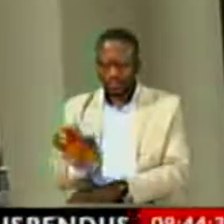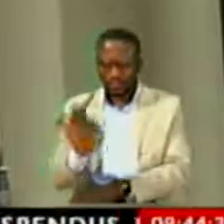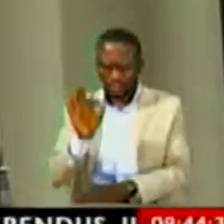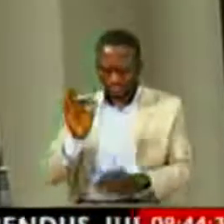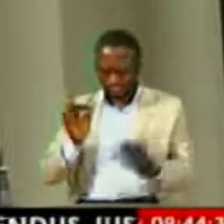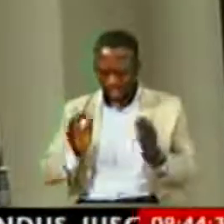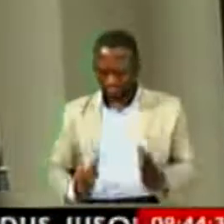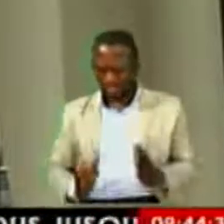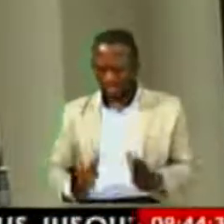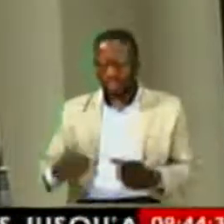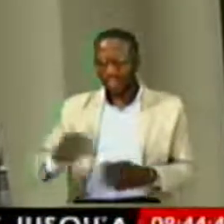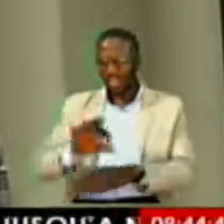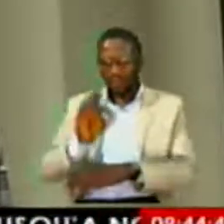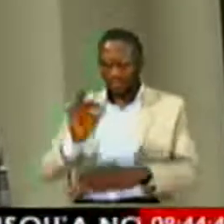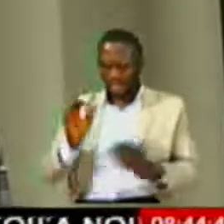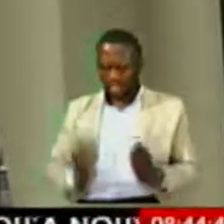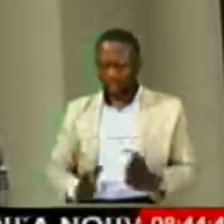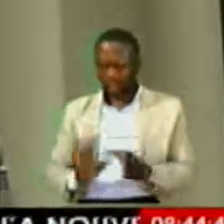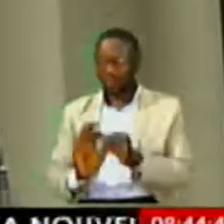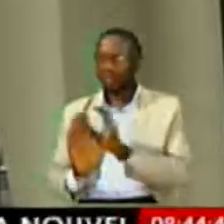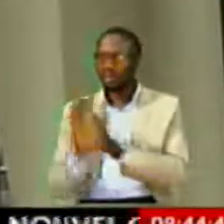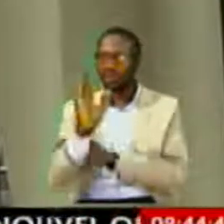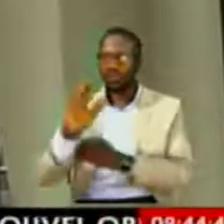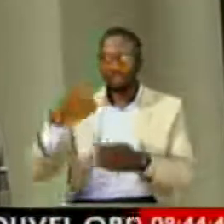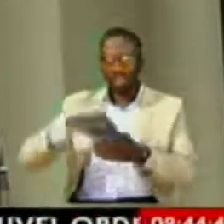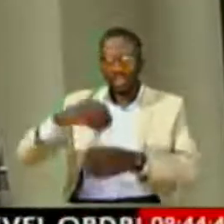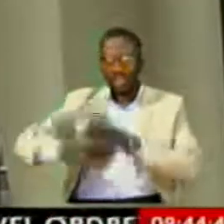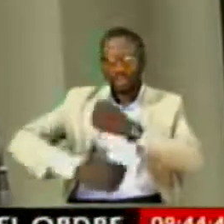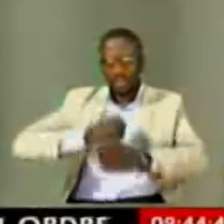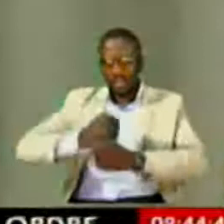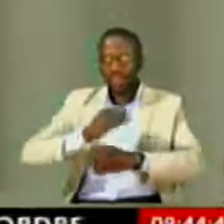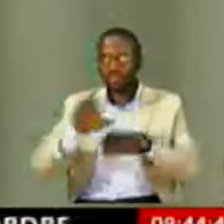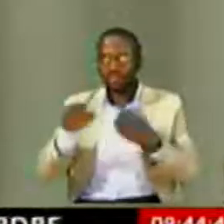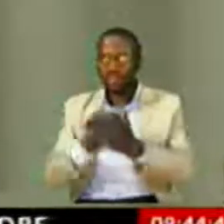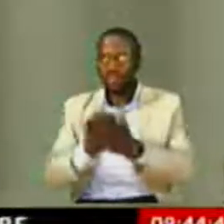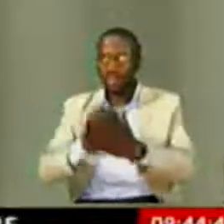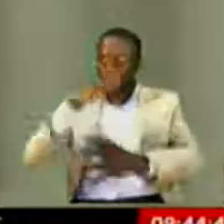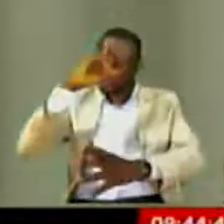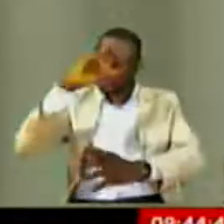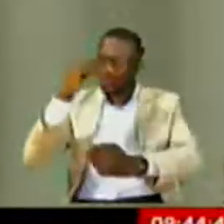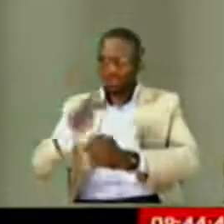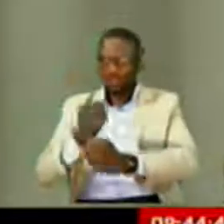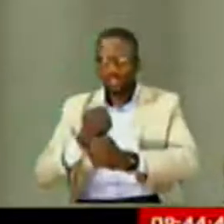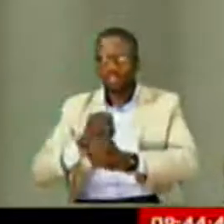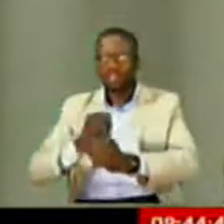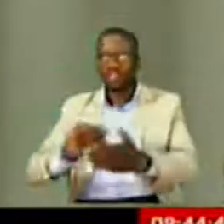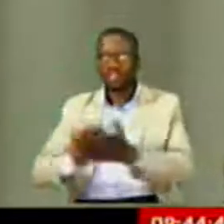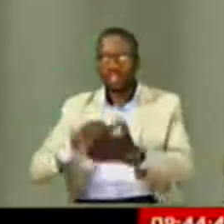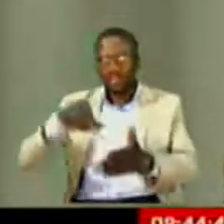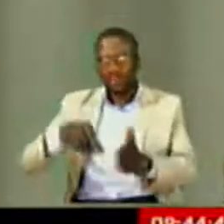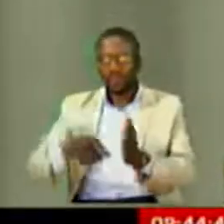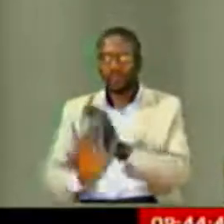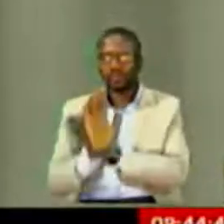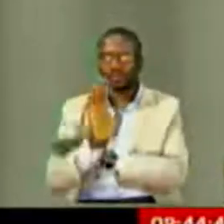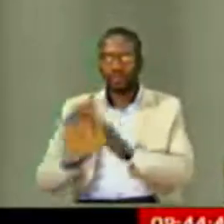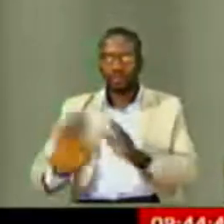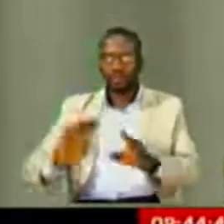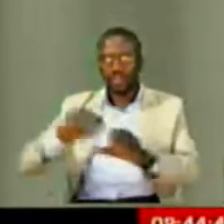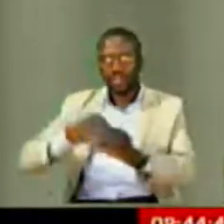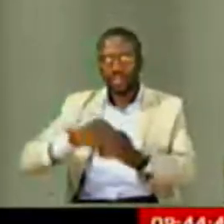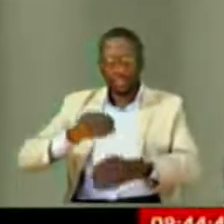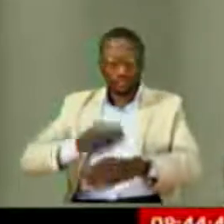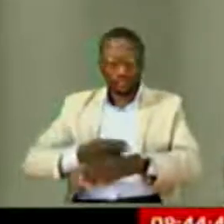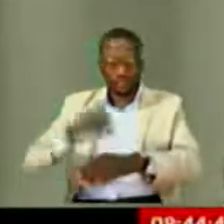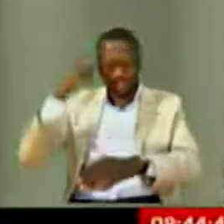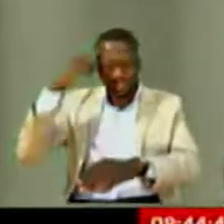God, dans tous les âges, all the ages, ils croient ce que Dieu fait dans leur temps. They believe in what God is doing in their time. Nous croyons ce